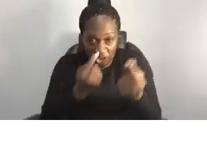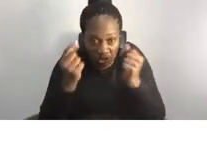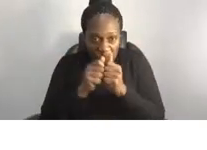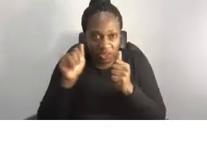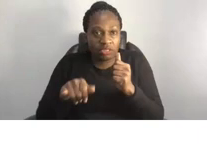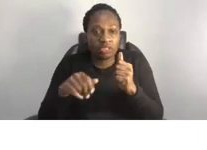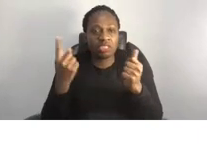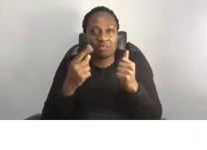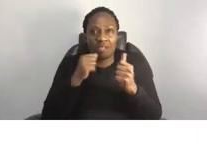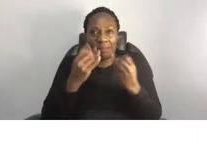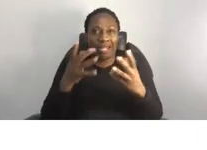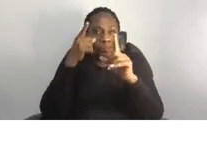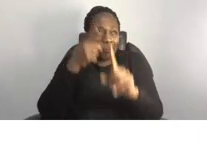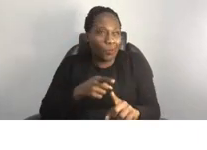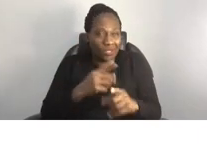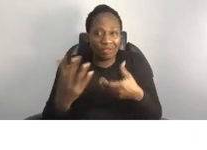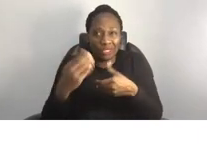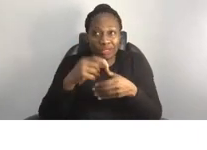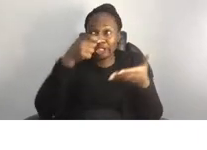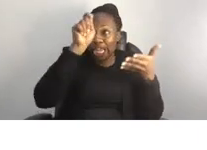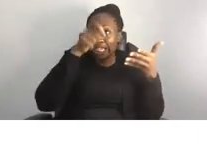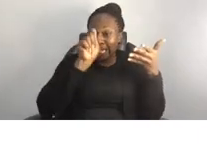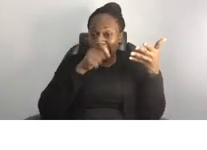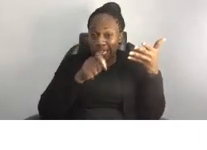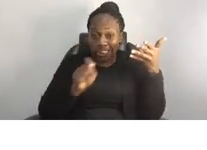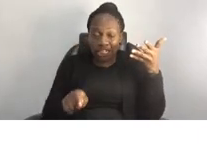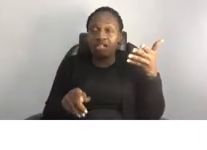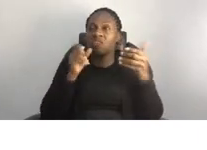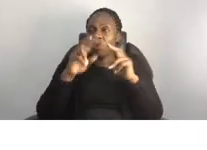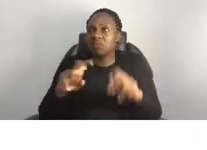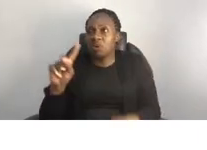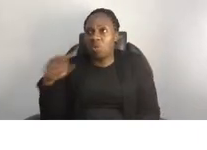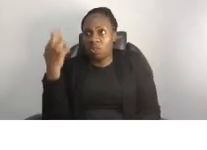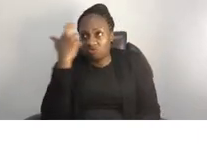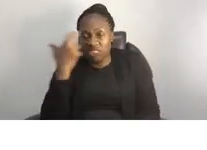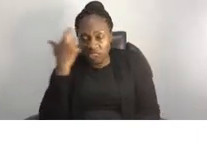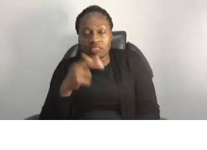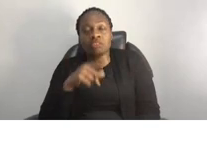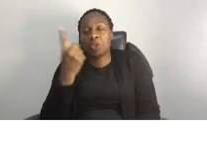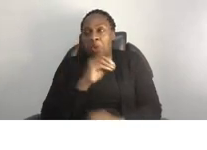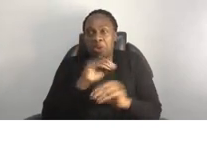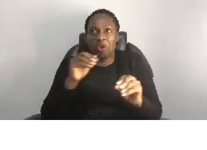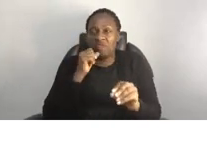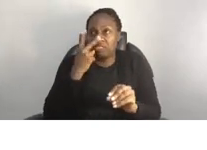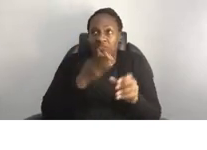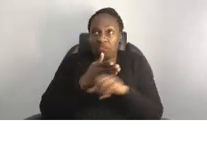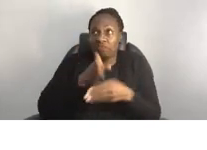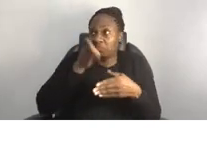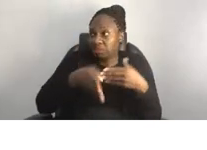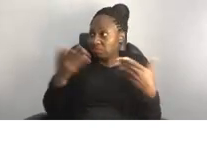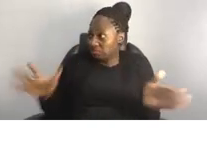Something not worth many points, participation check. For assessment only. Something that no one ever sees after